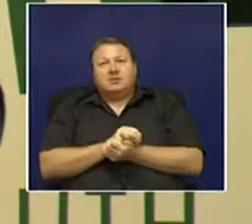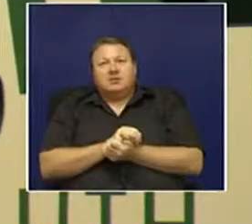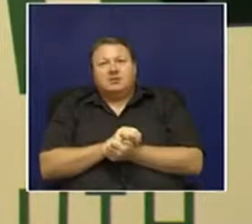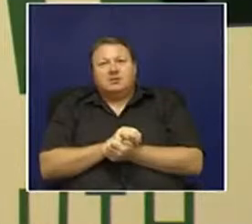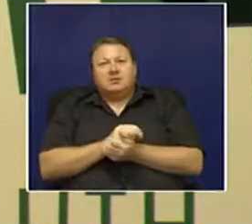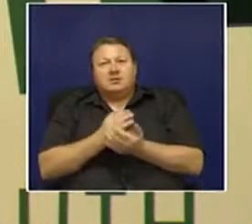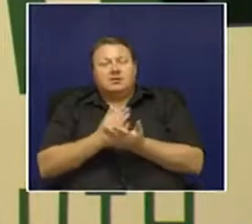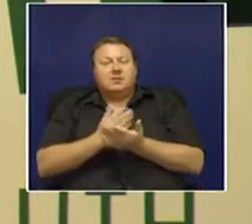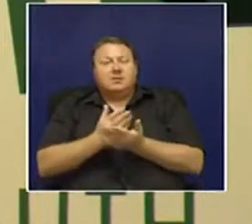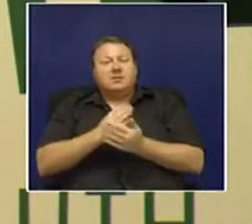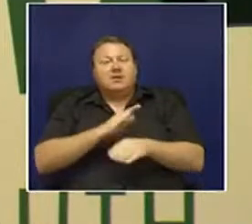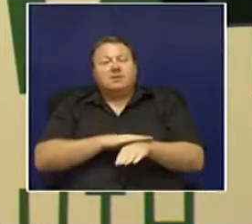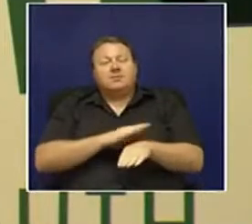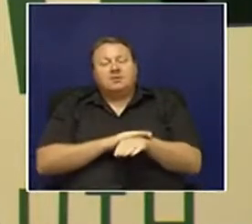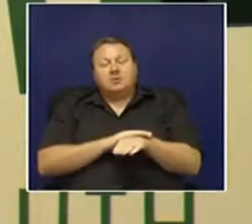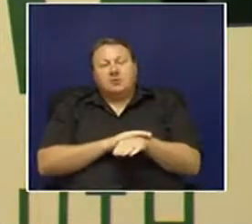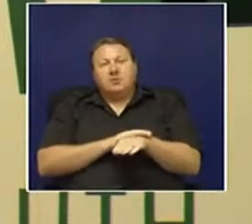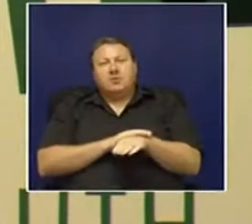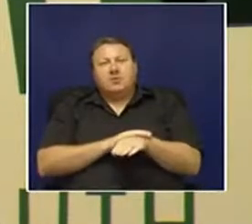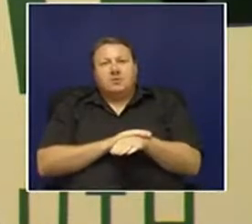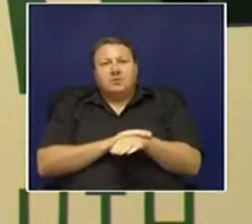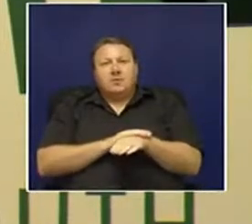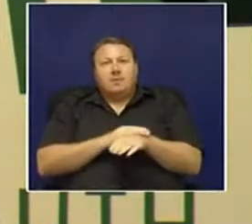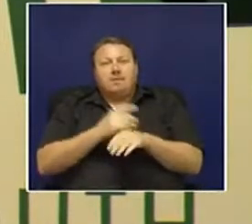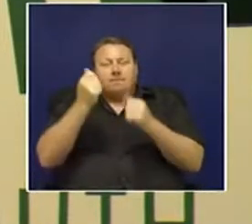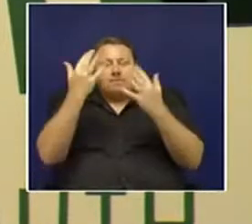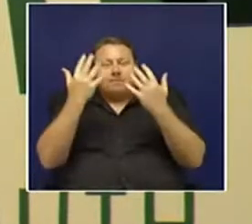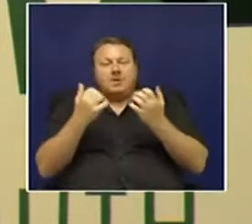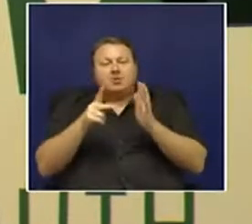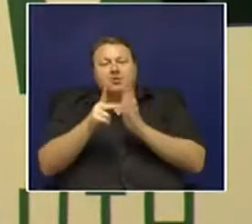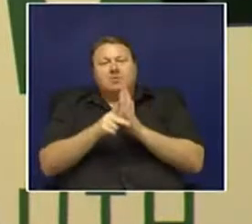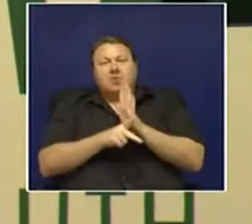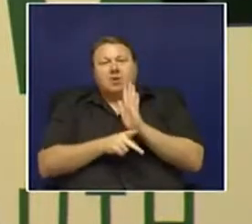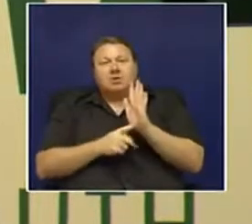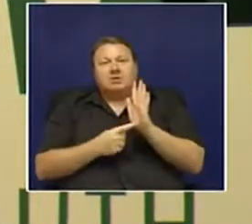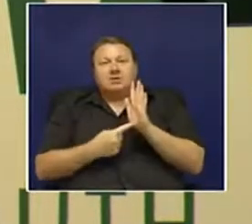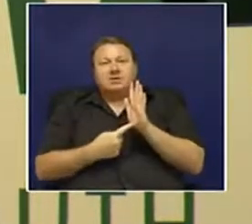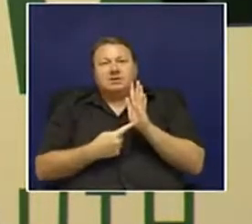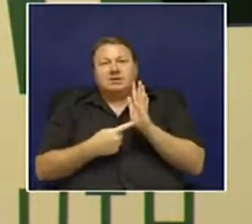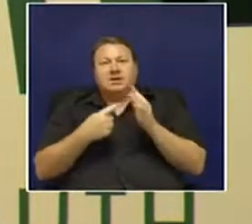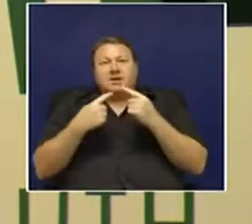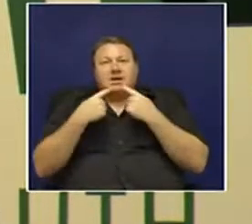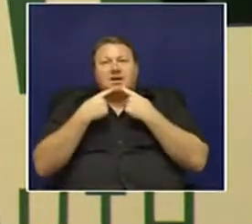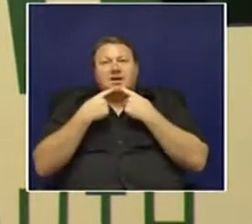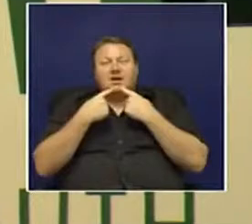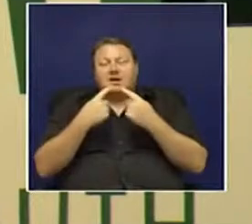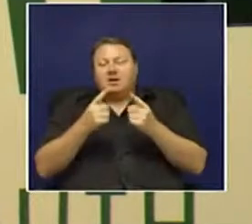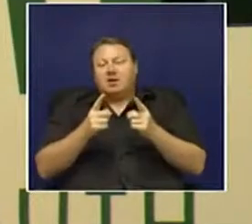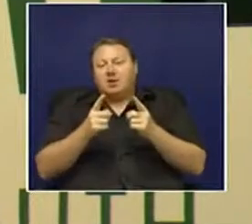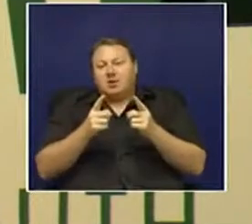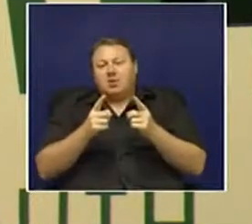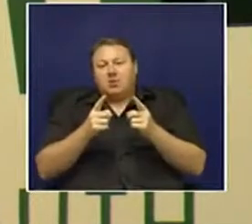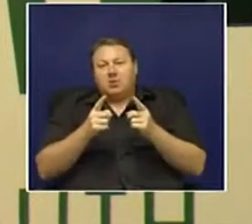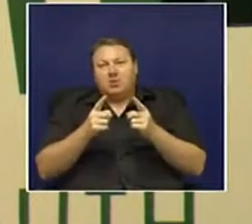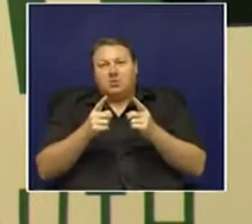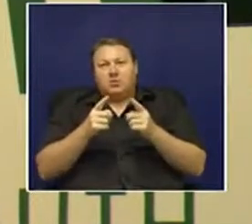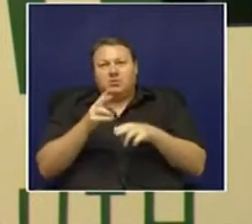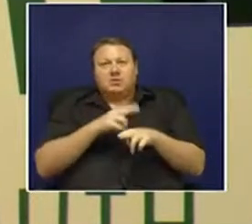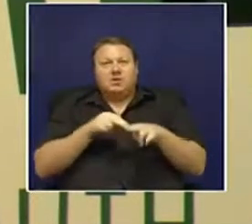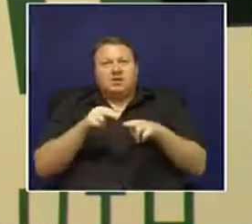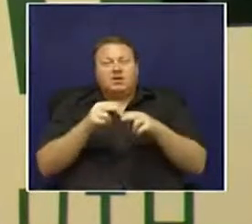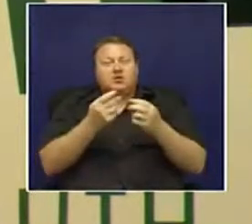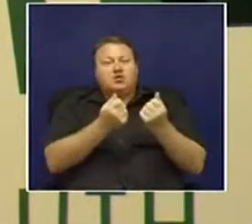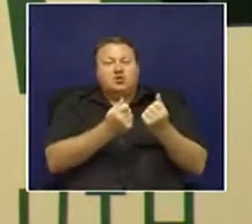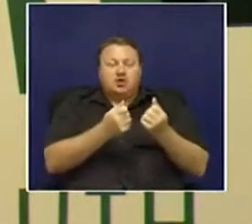medium-term budget policy, we announced that National, together with the World Bank, are making significant